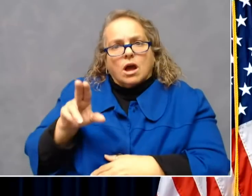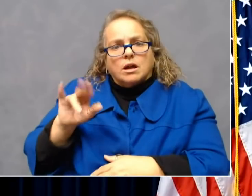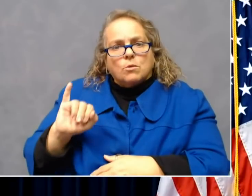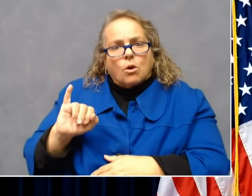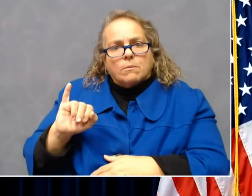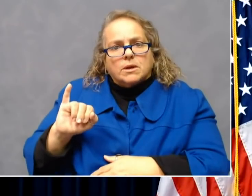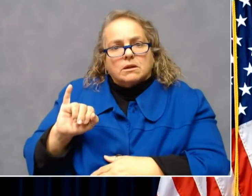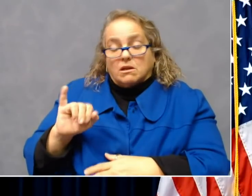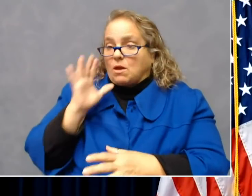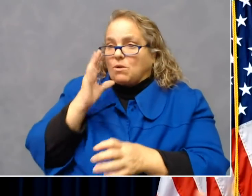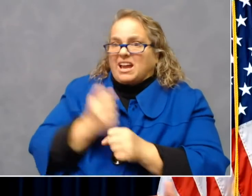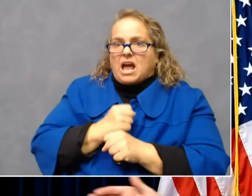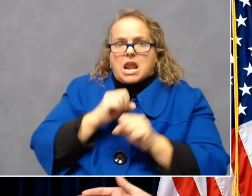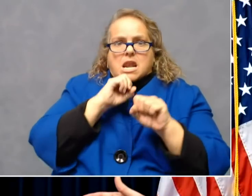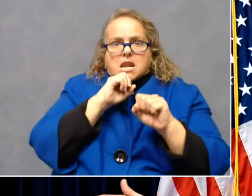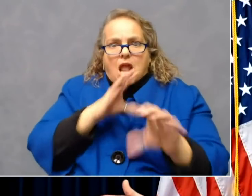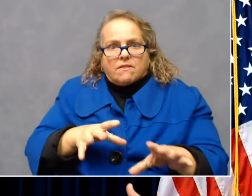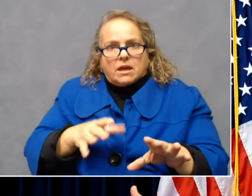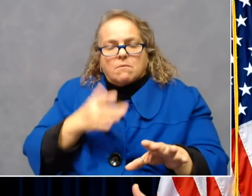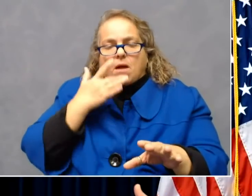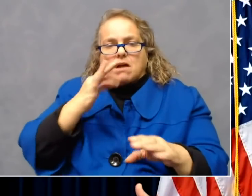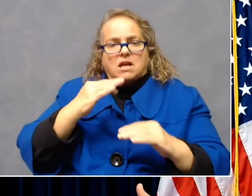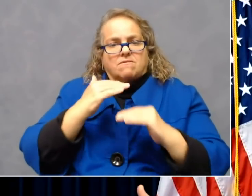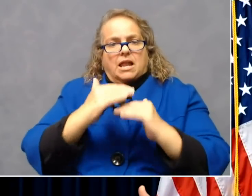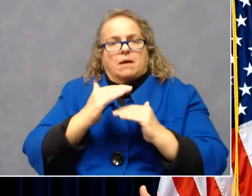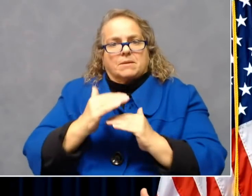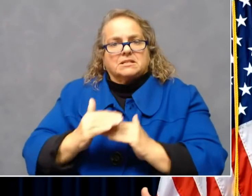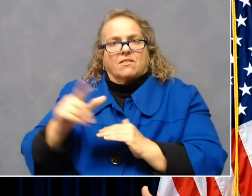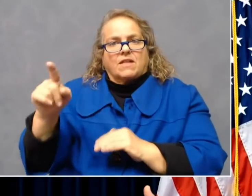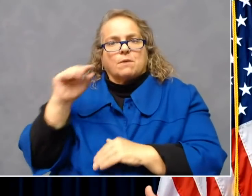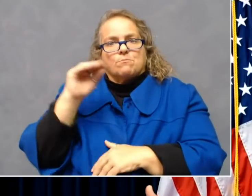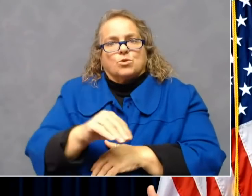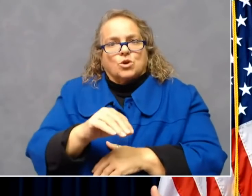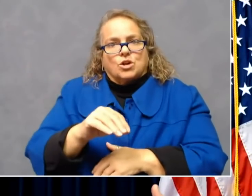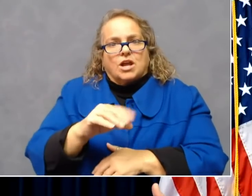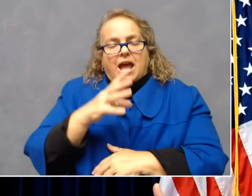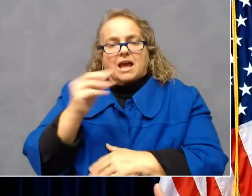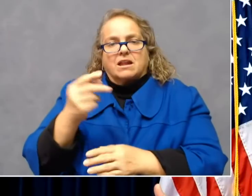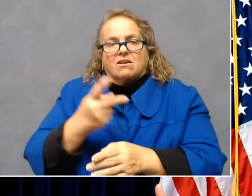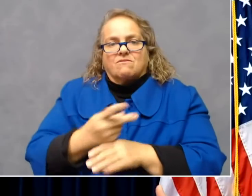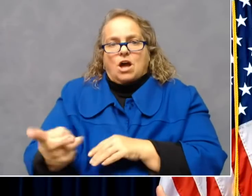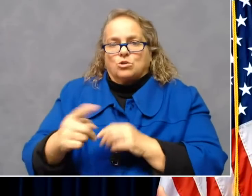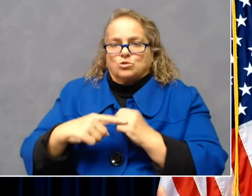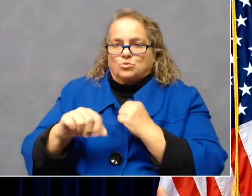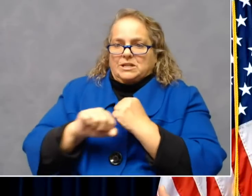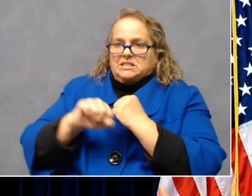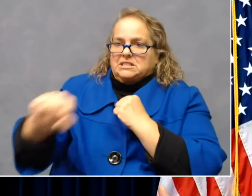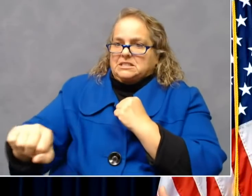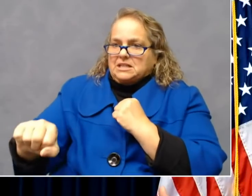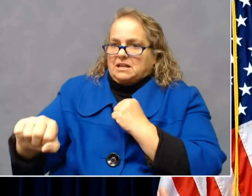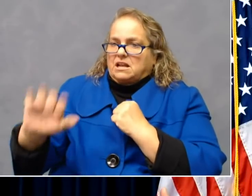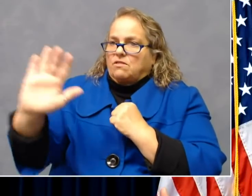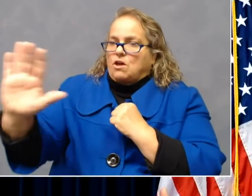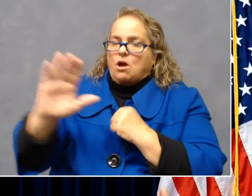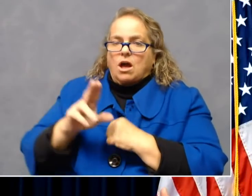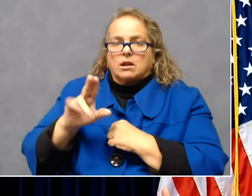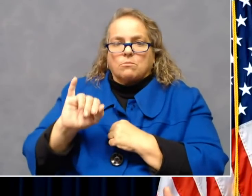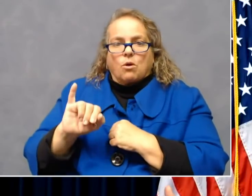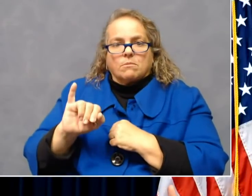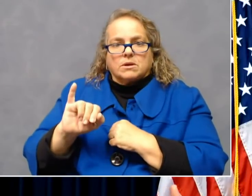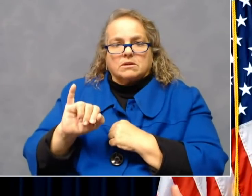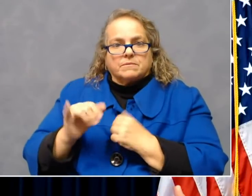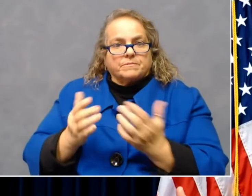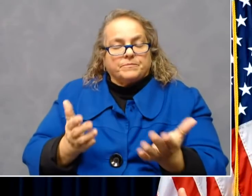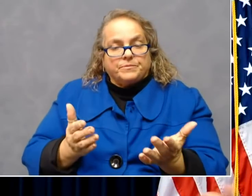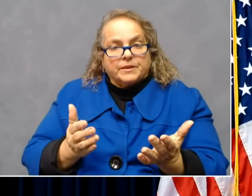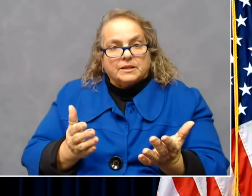of the limitations they've placed and their failure to extend it in a time that it must be extended. Without